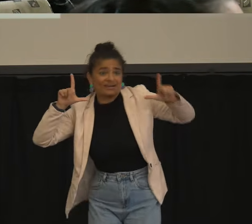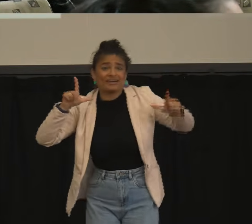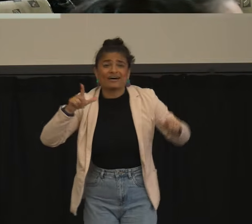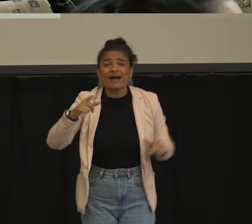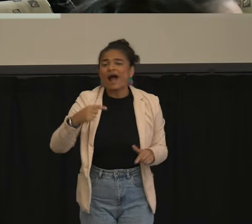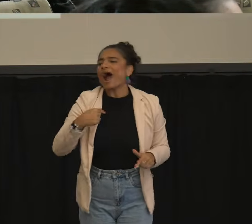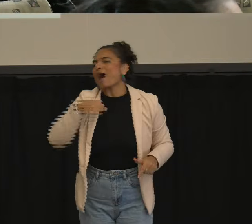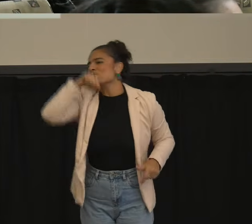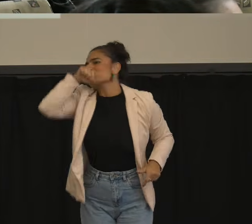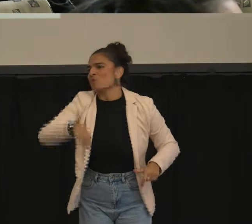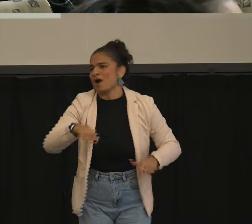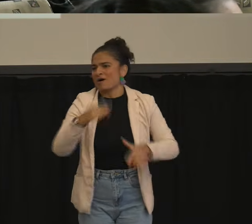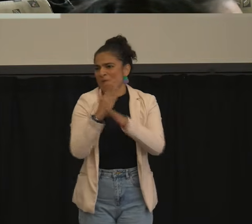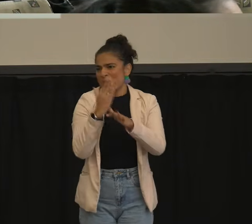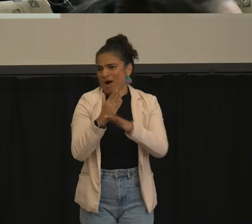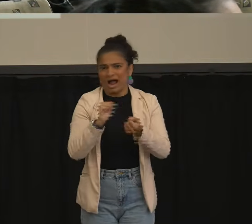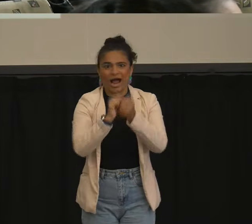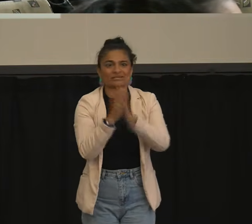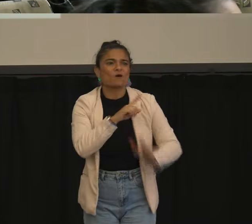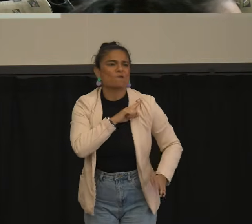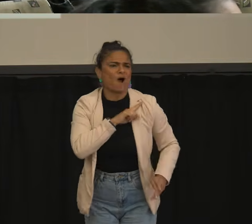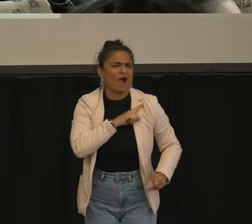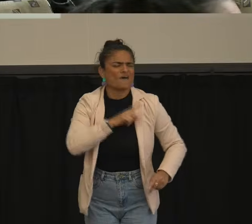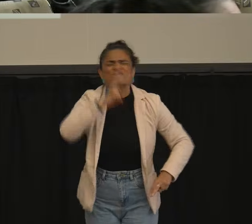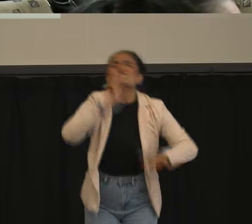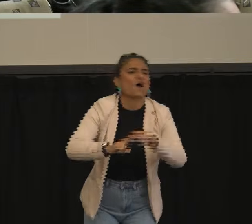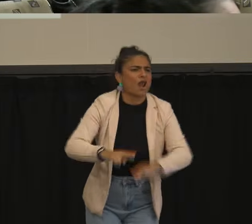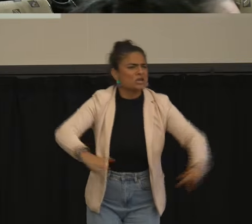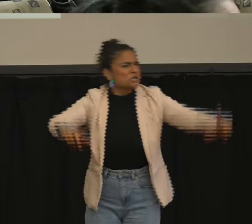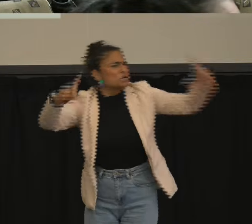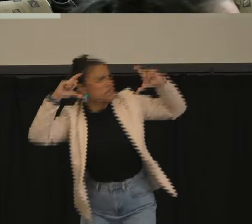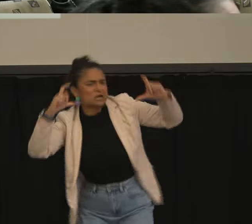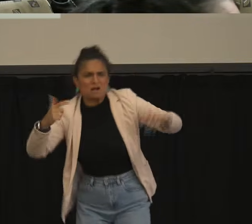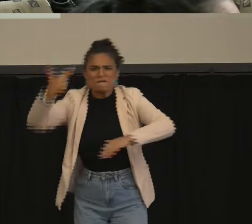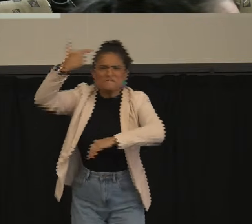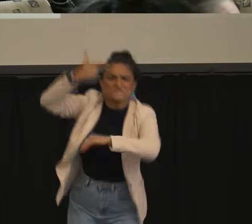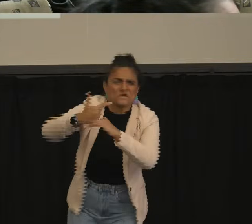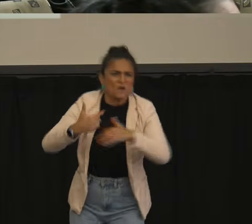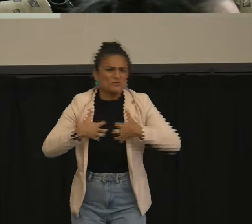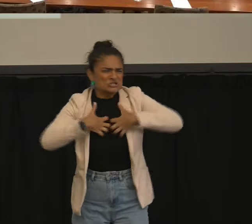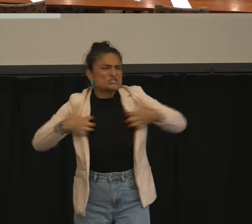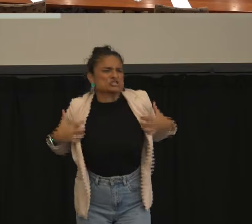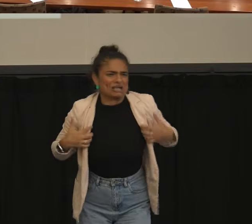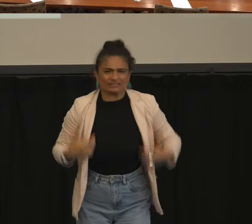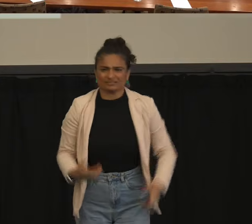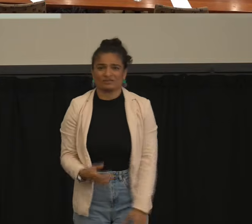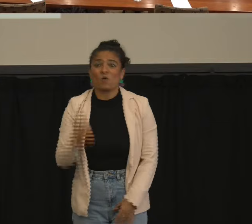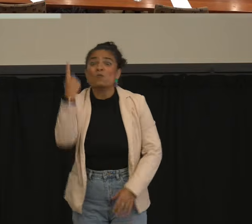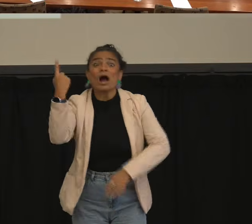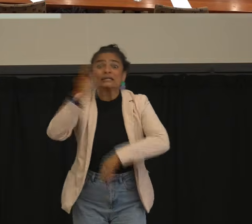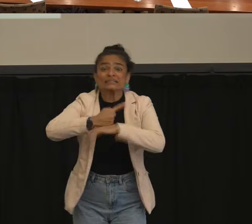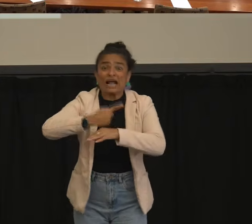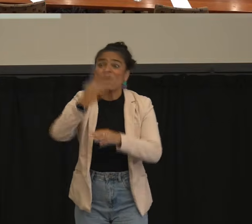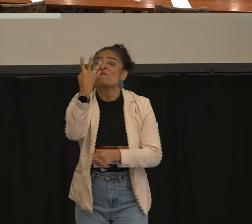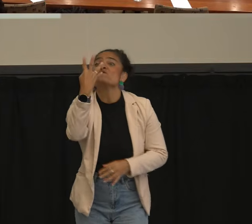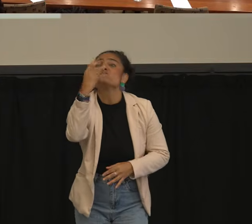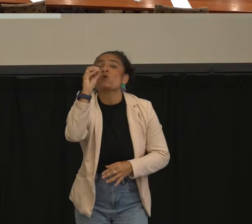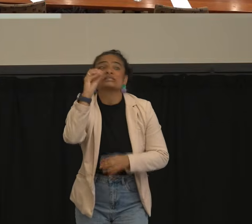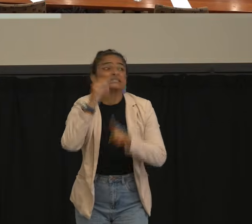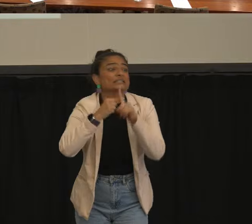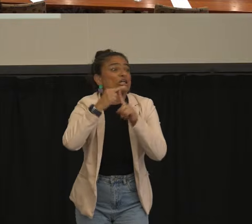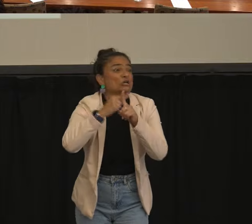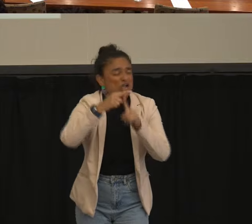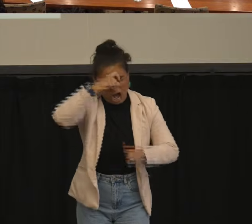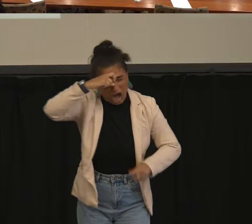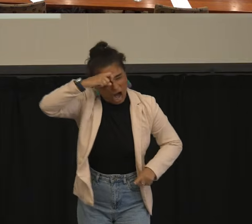This is just images of the team working together. I really enjoy working with HandLab because we are such a fun team, even though we are so